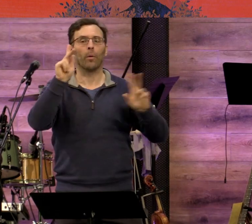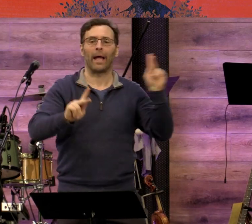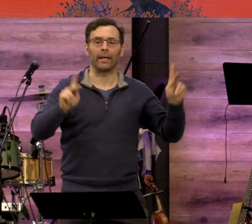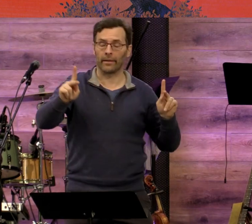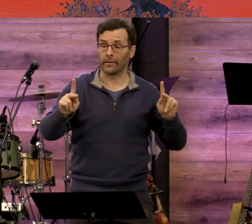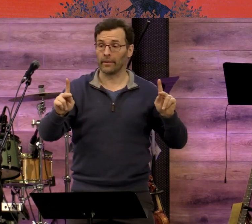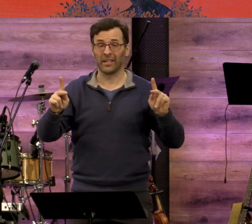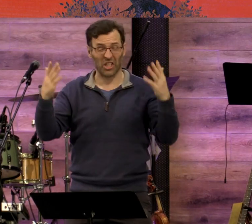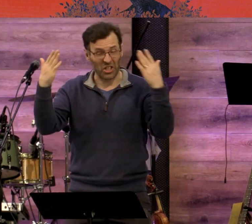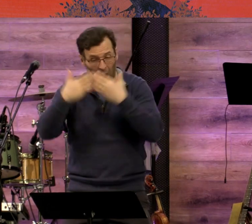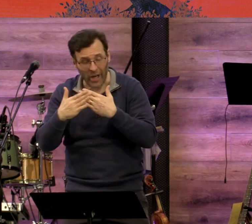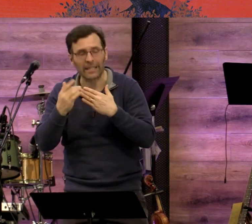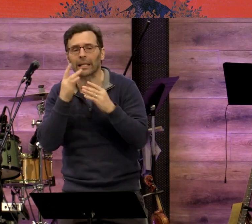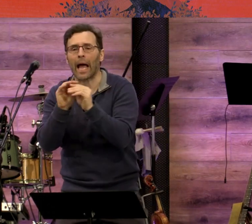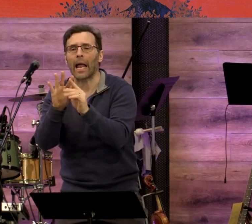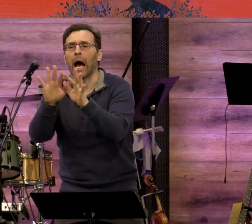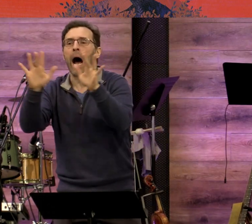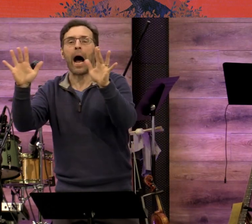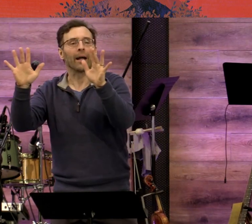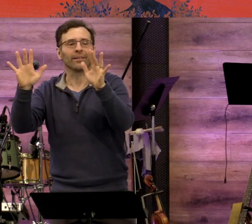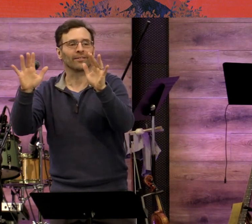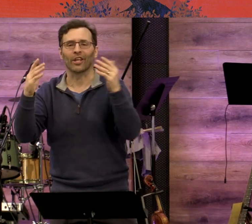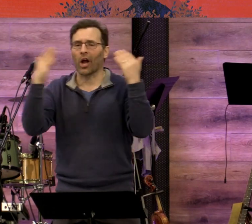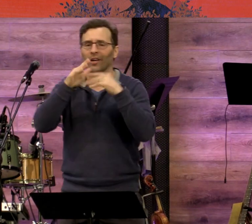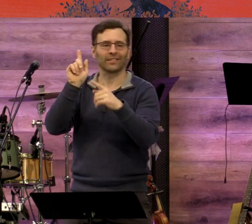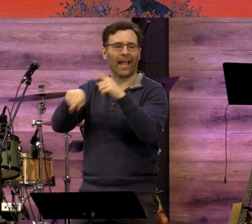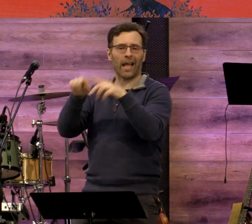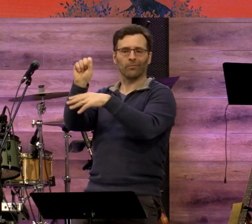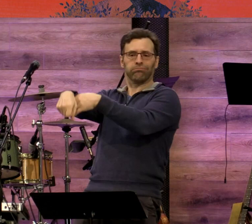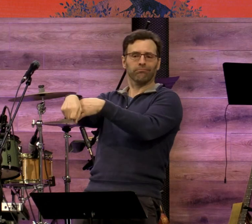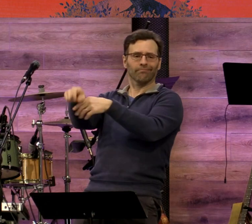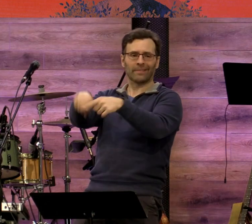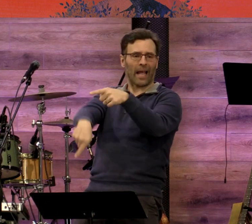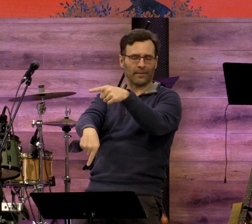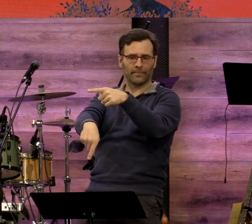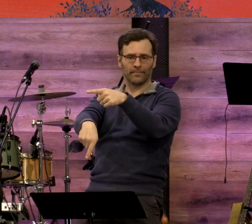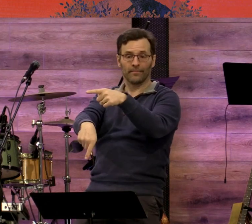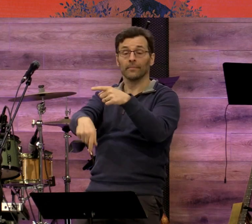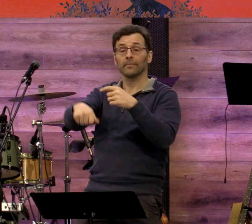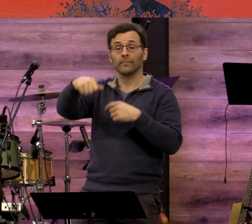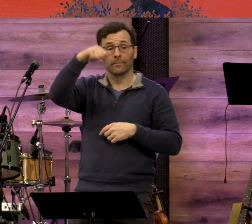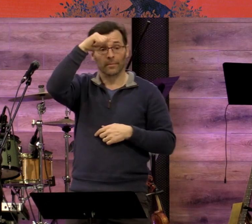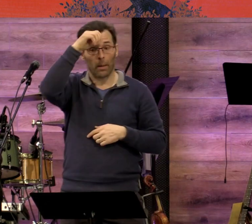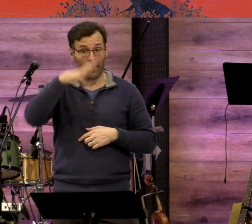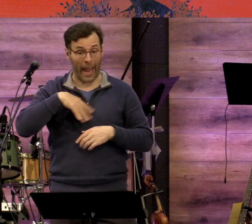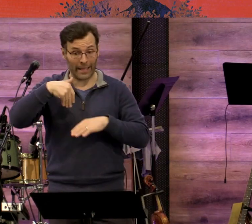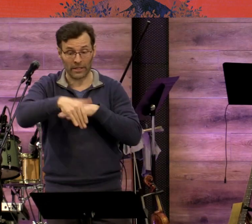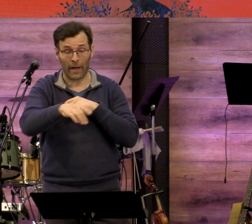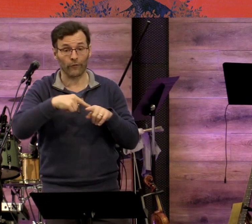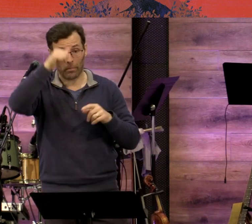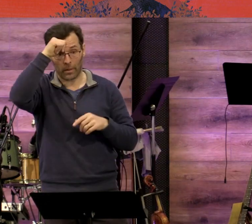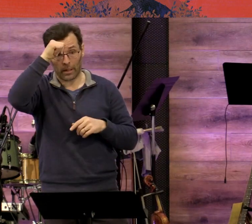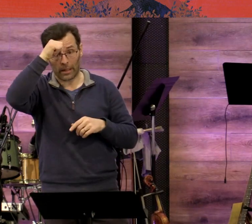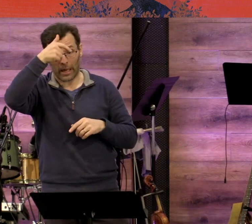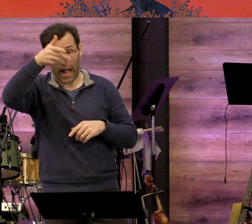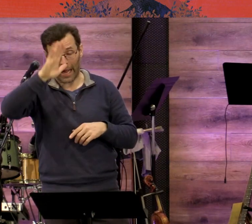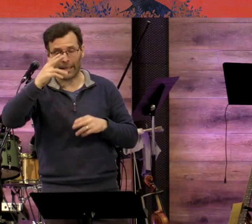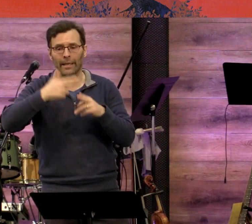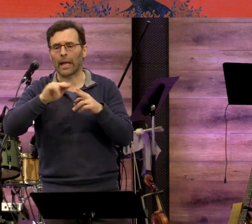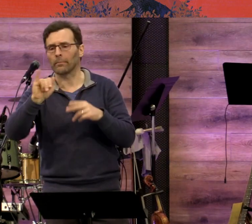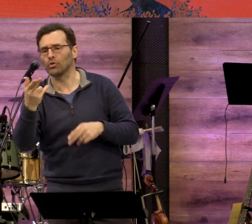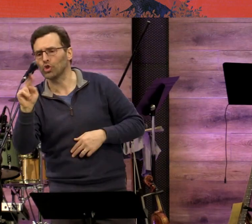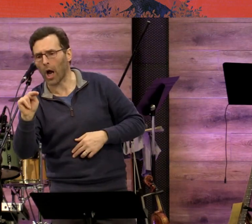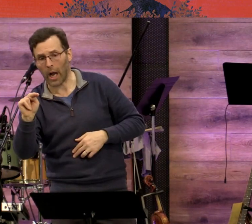light shines in the darkness, and the darkness has not overcome it. There was a man sent from God whose name was John.